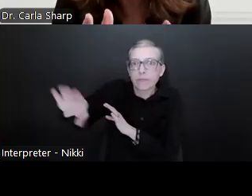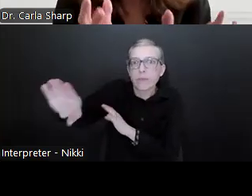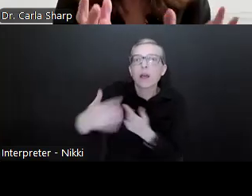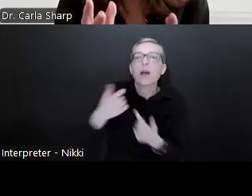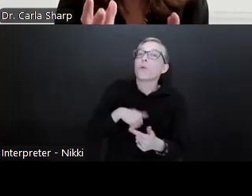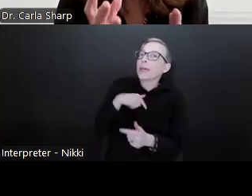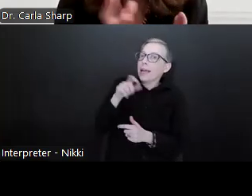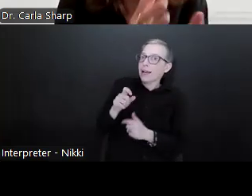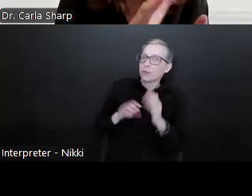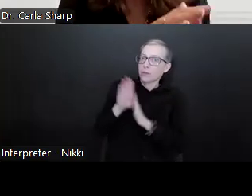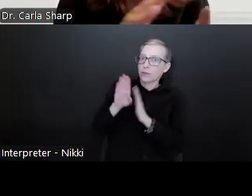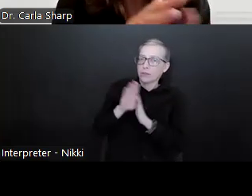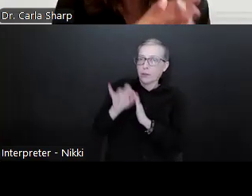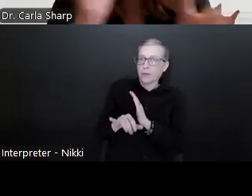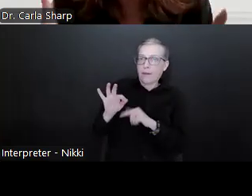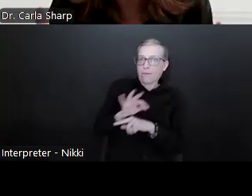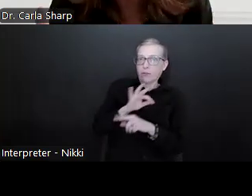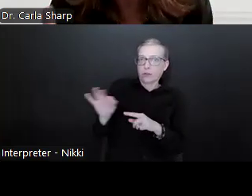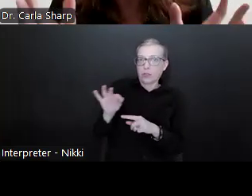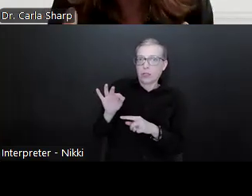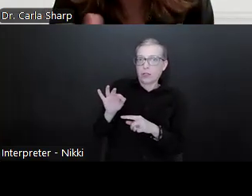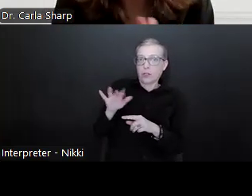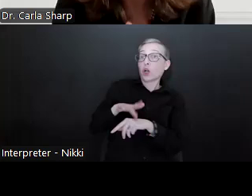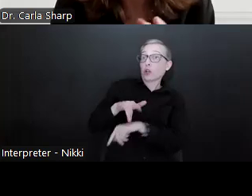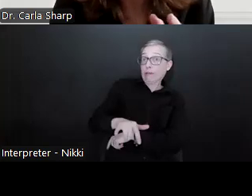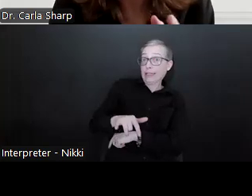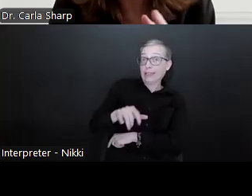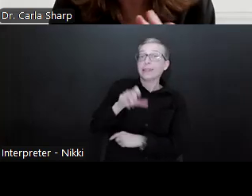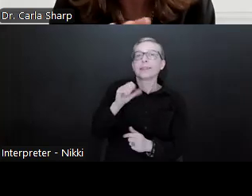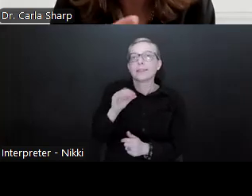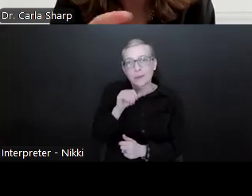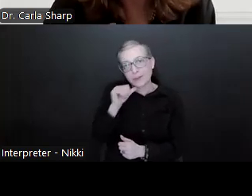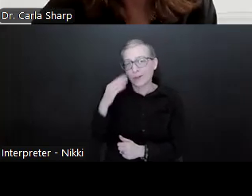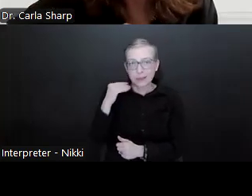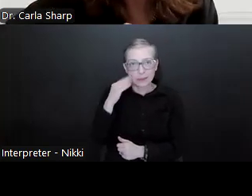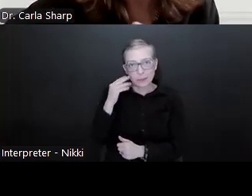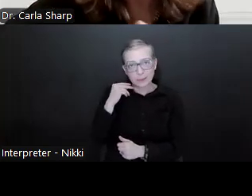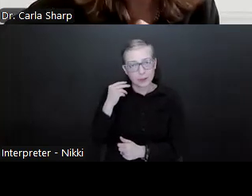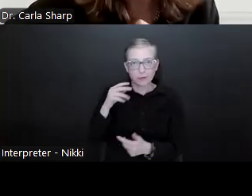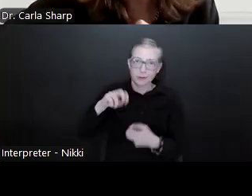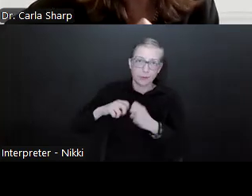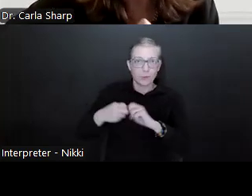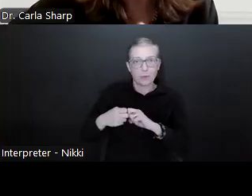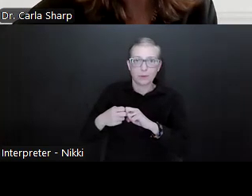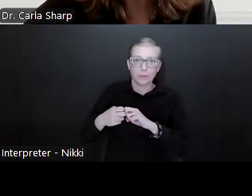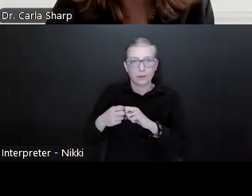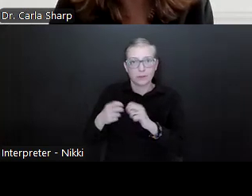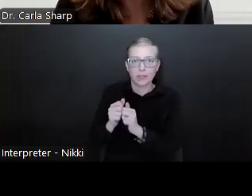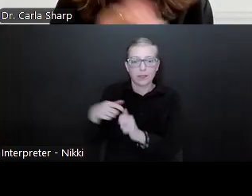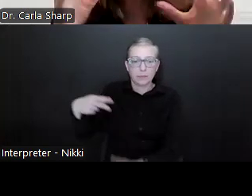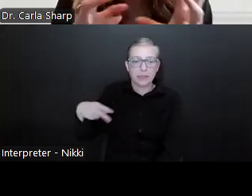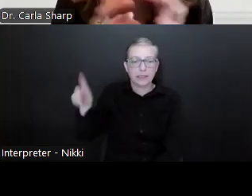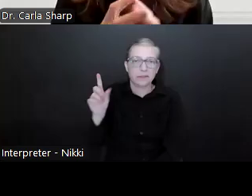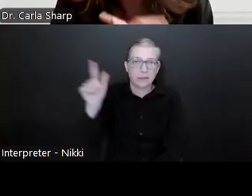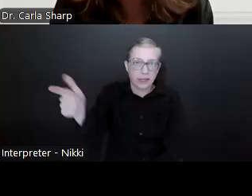on so that they can be spared all of the problems of personality disorder later on. So